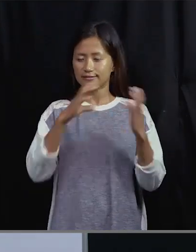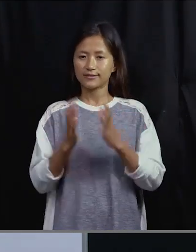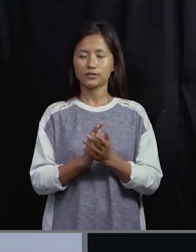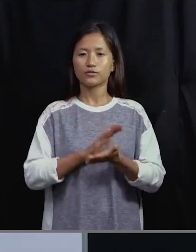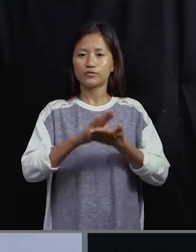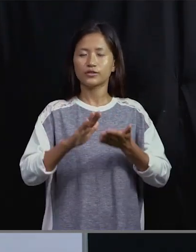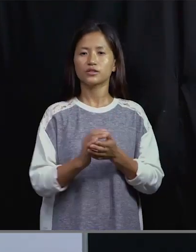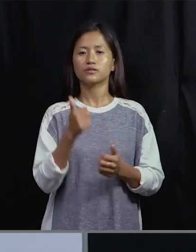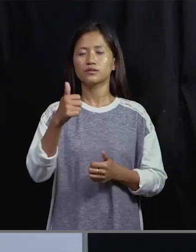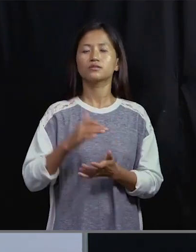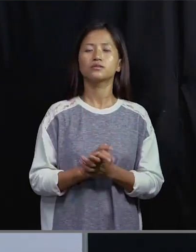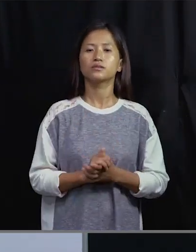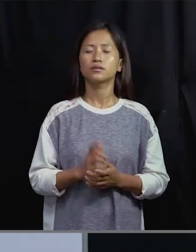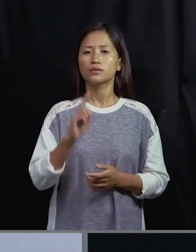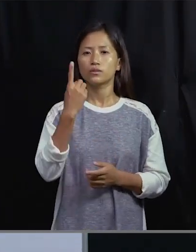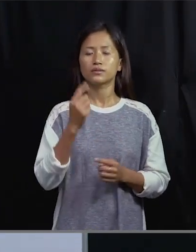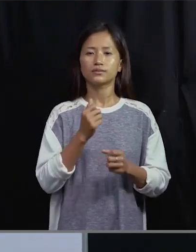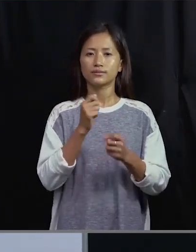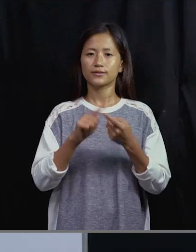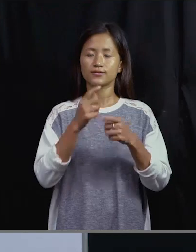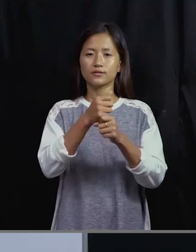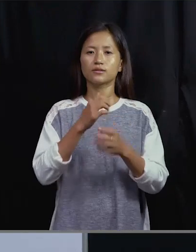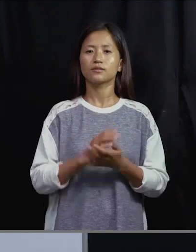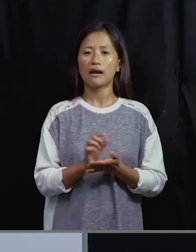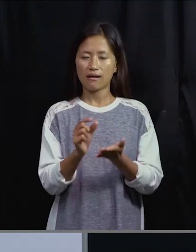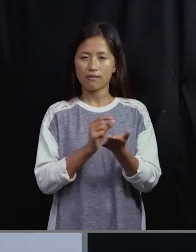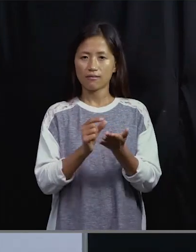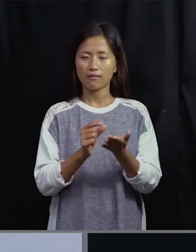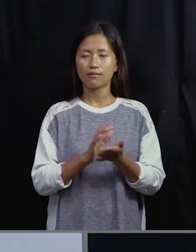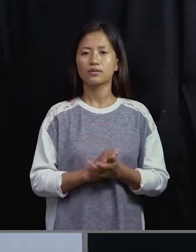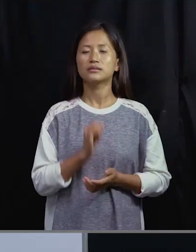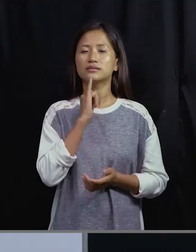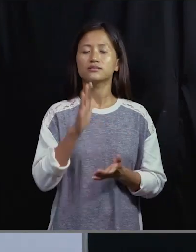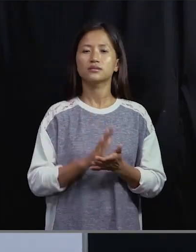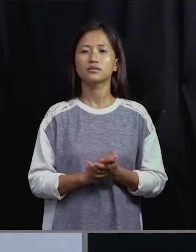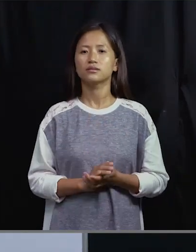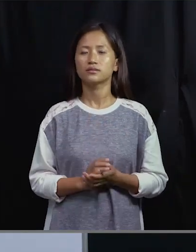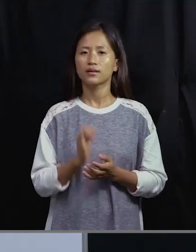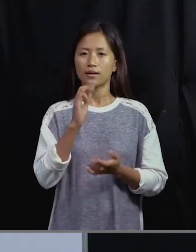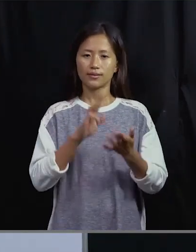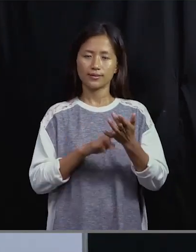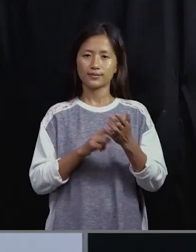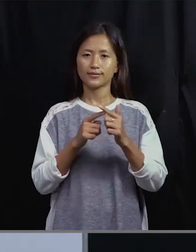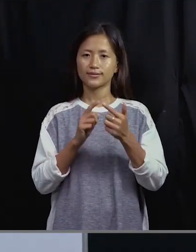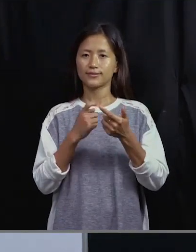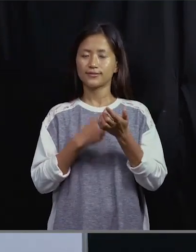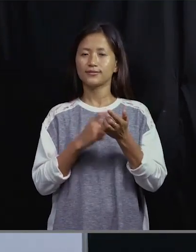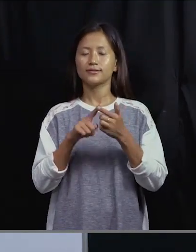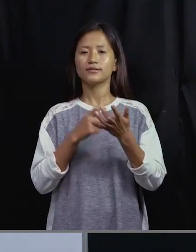finished good. For example, one example is rubber. Rubber is a intermediate goods. Why?